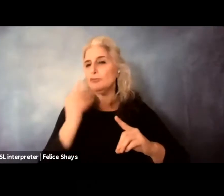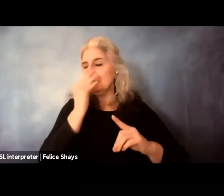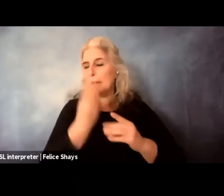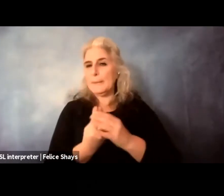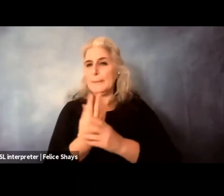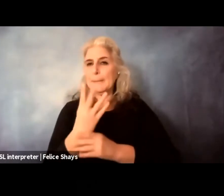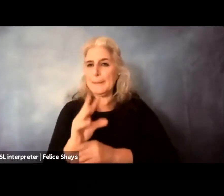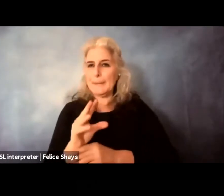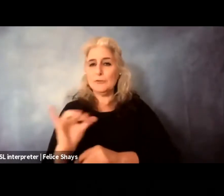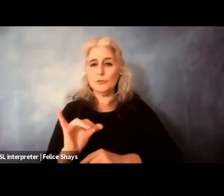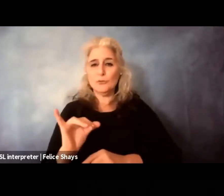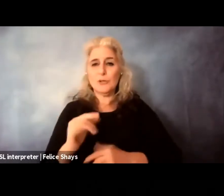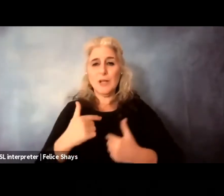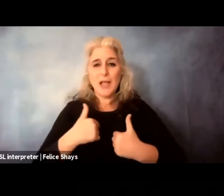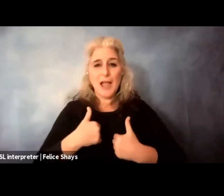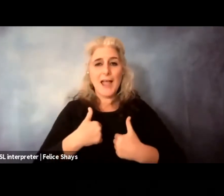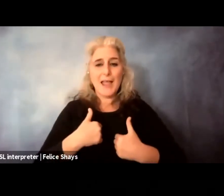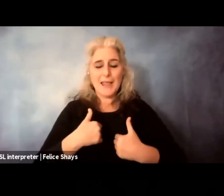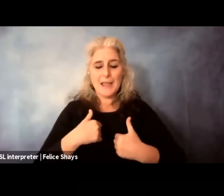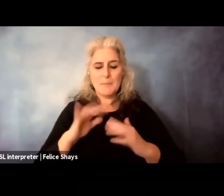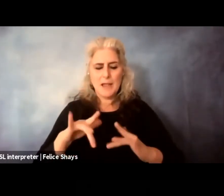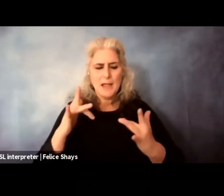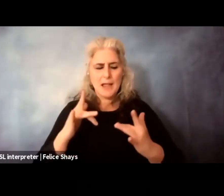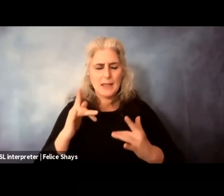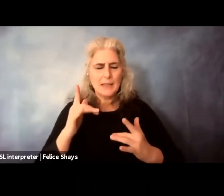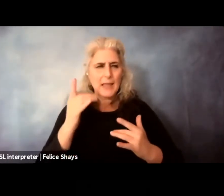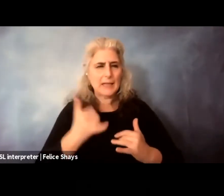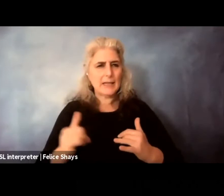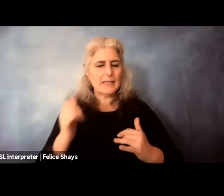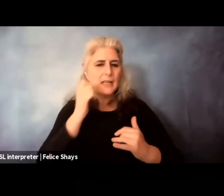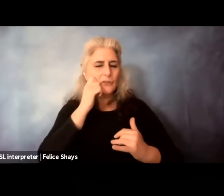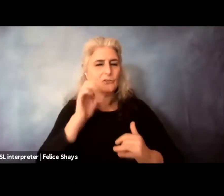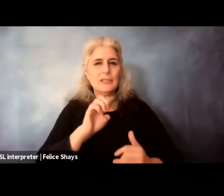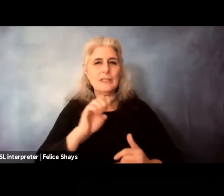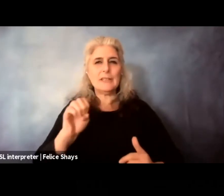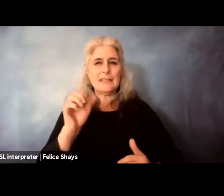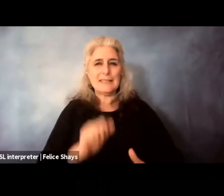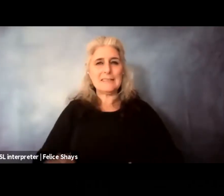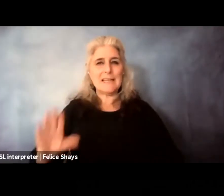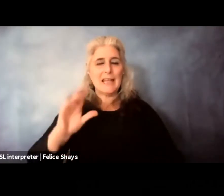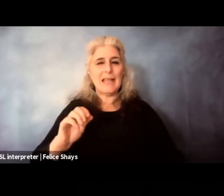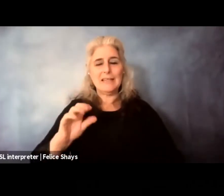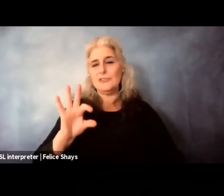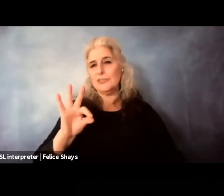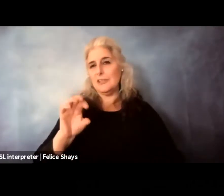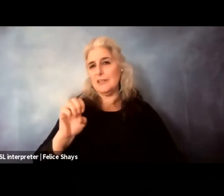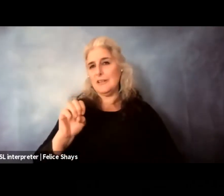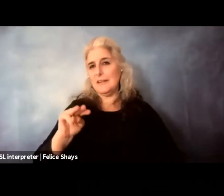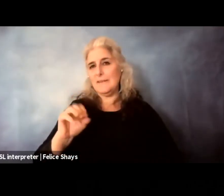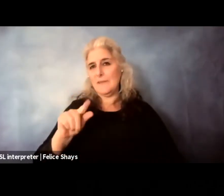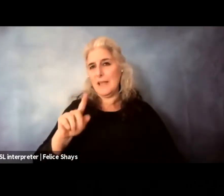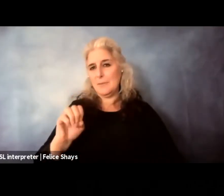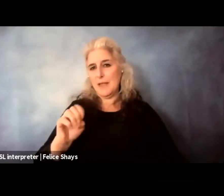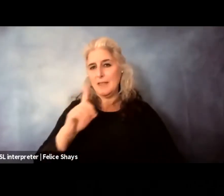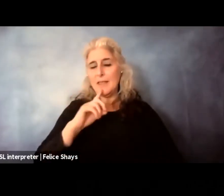am a light yellow skinned East Asian female, and I am